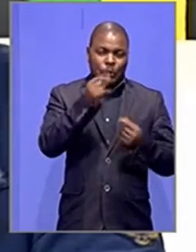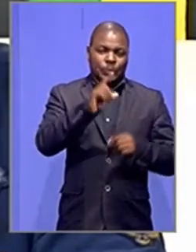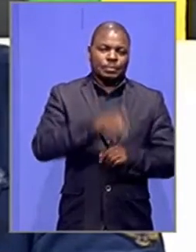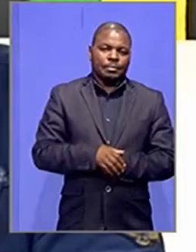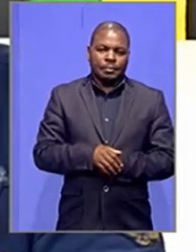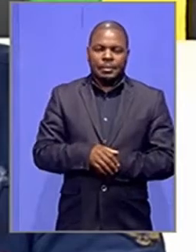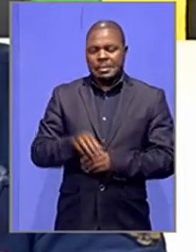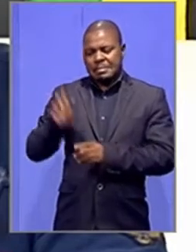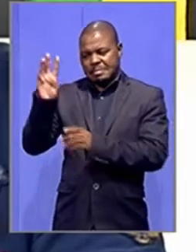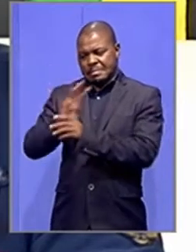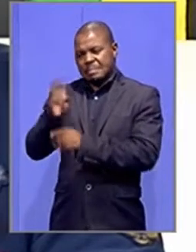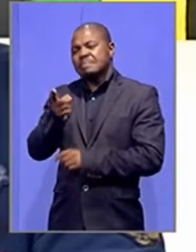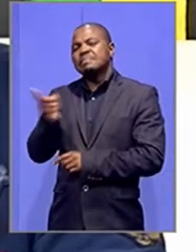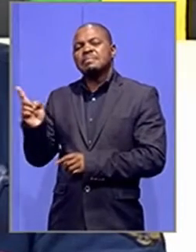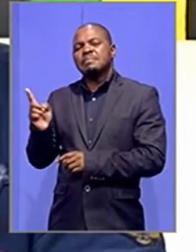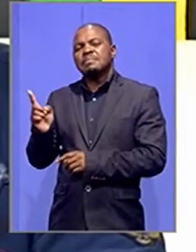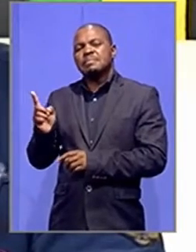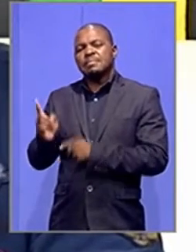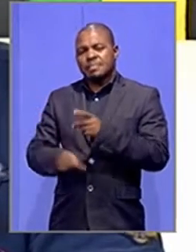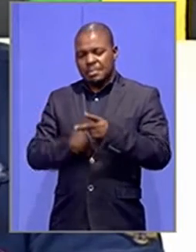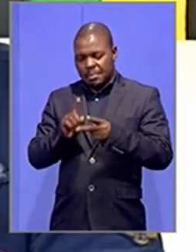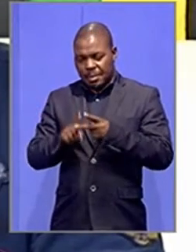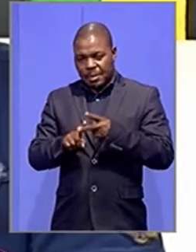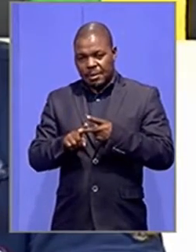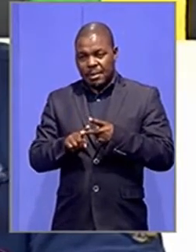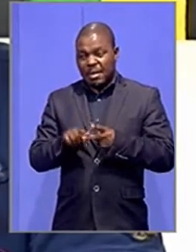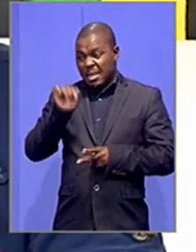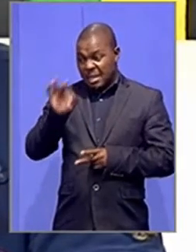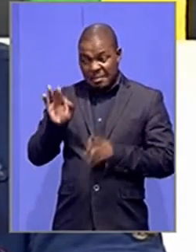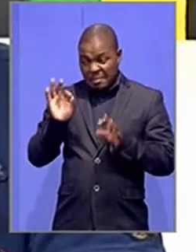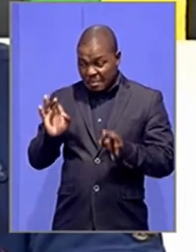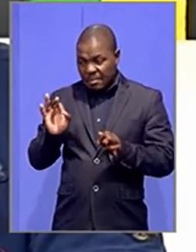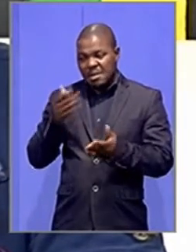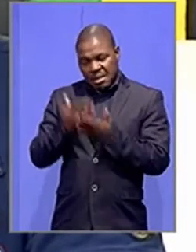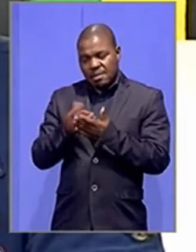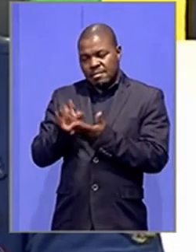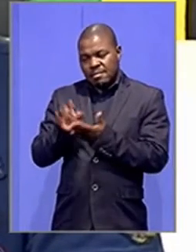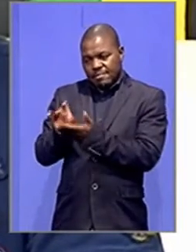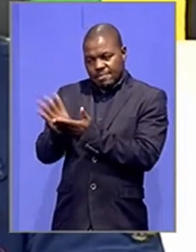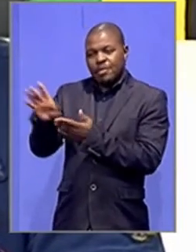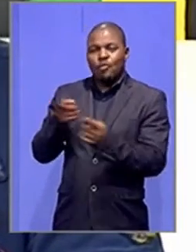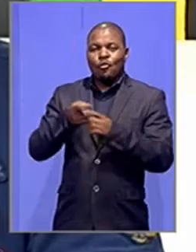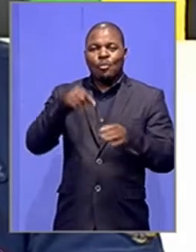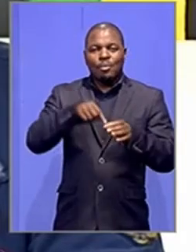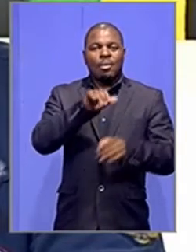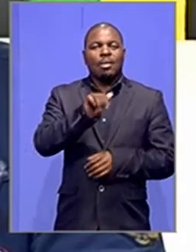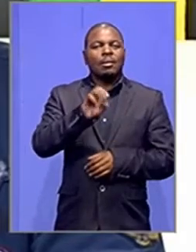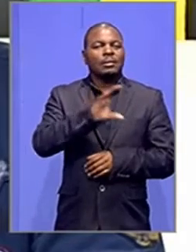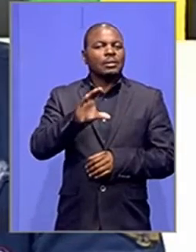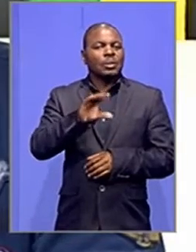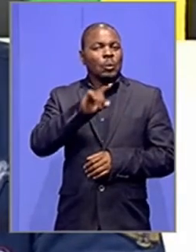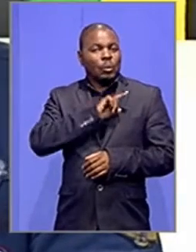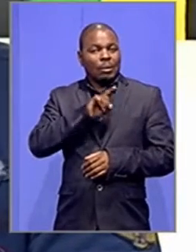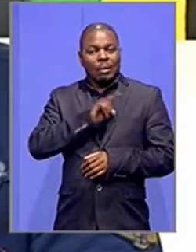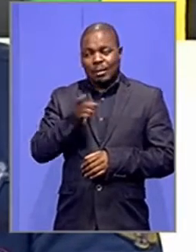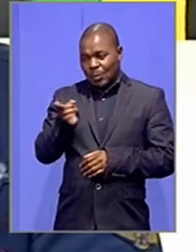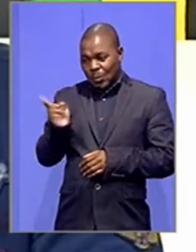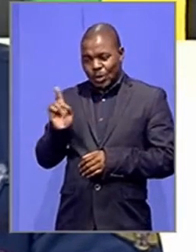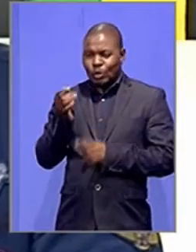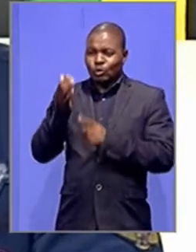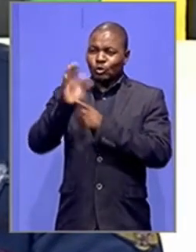to act on them, to discipline them, and where possible to expel them from the ANC. In any event, they are